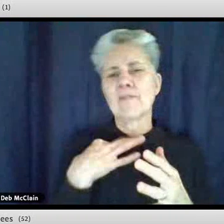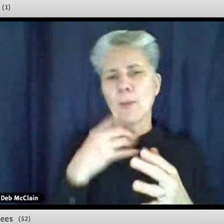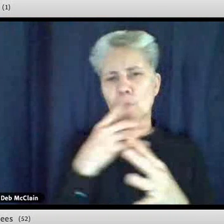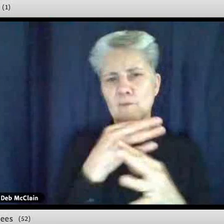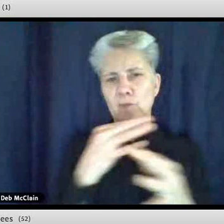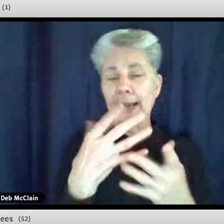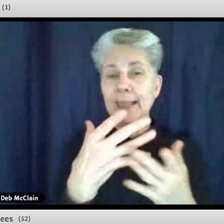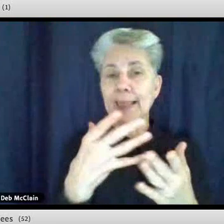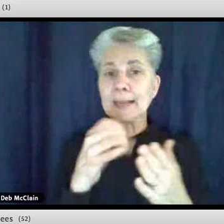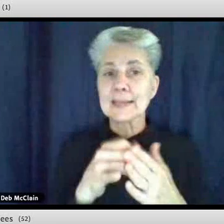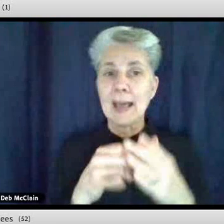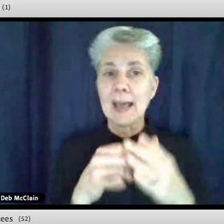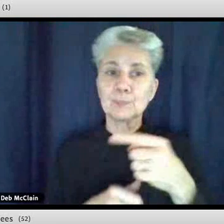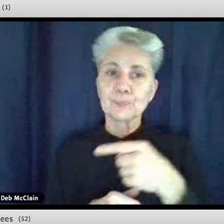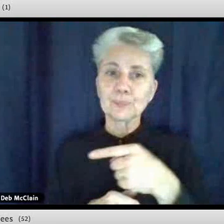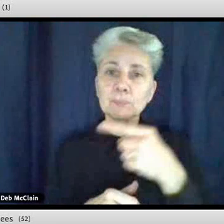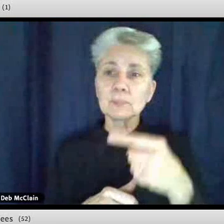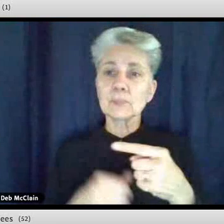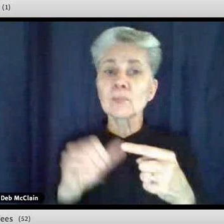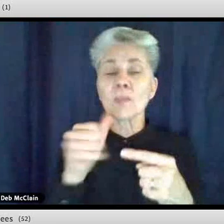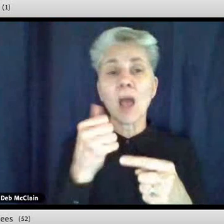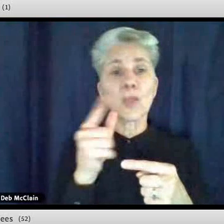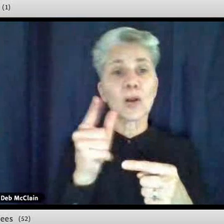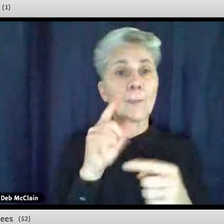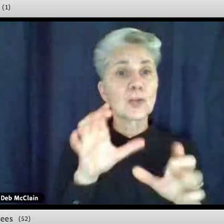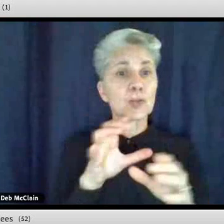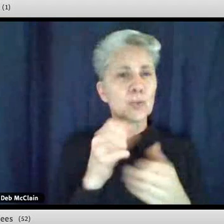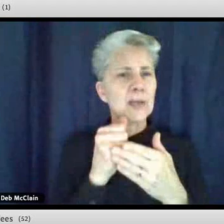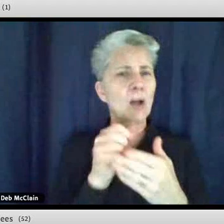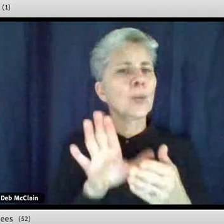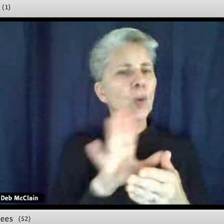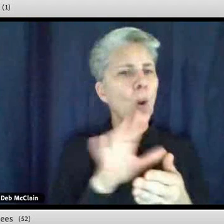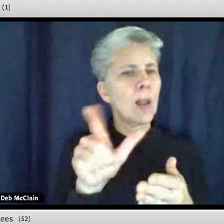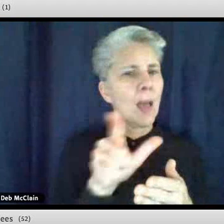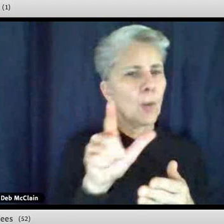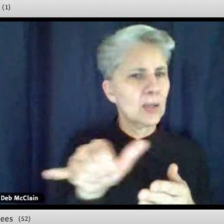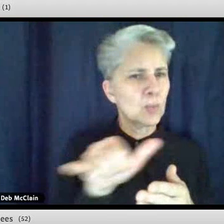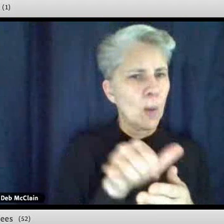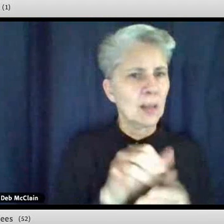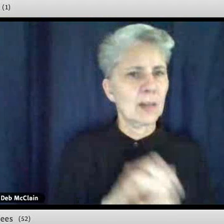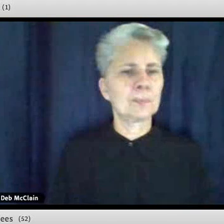and different things that are available for free. So things that other libraries are doing to help your library.